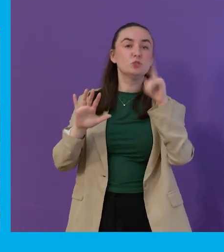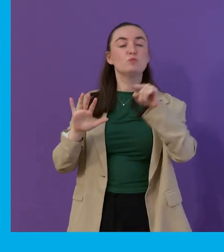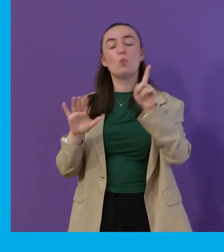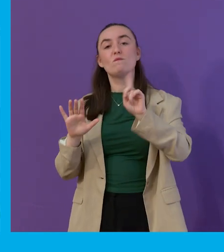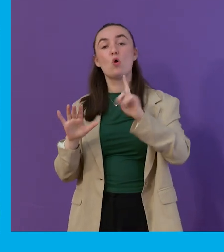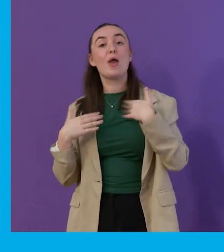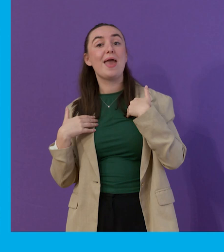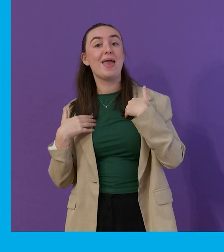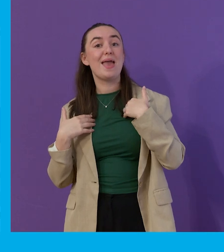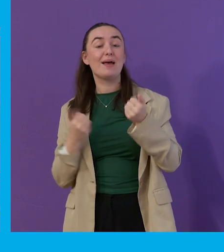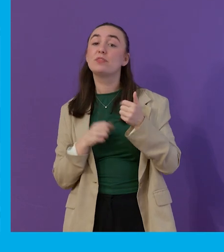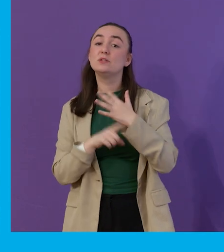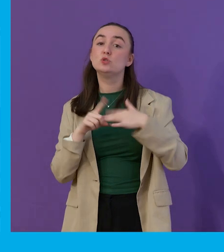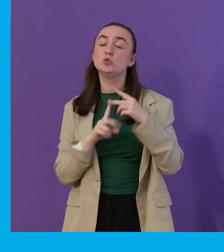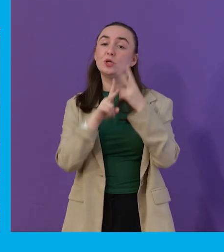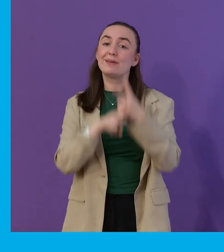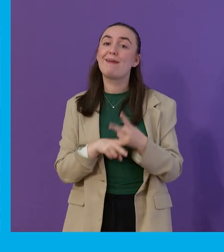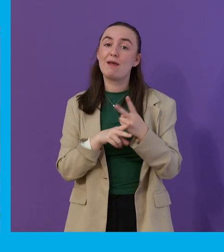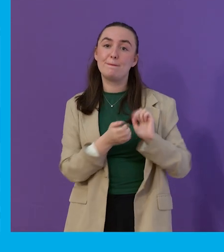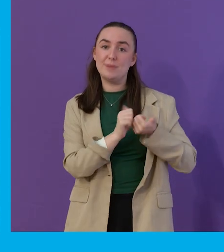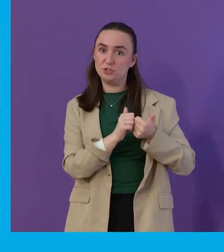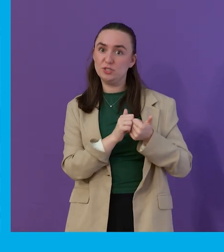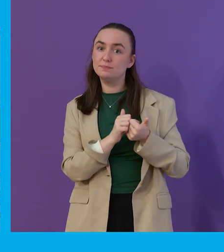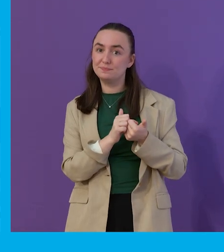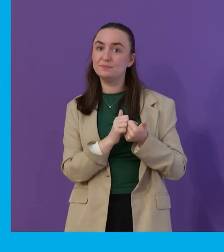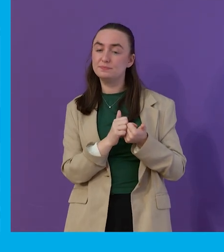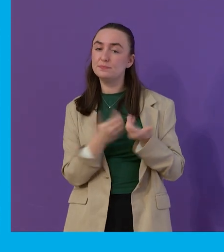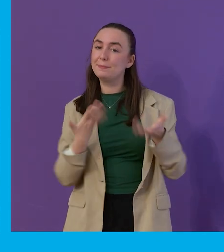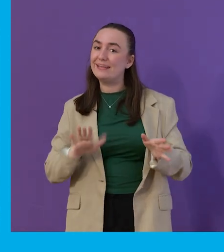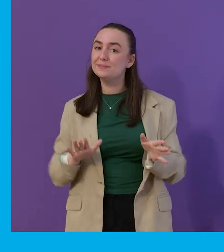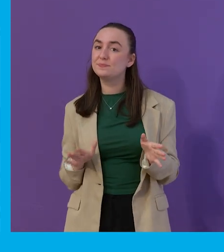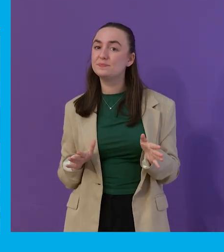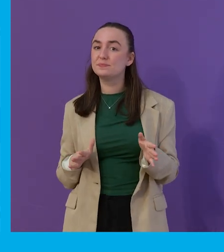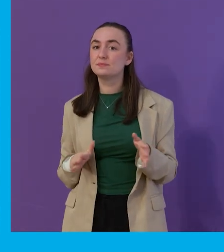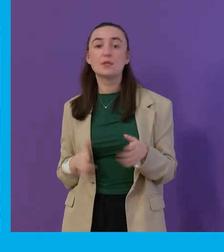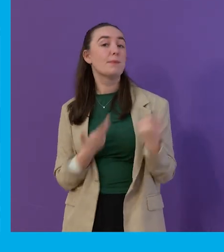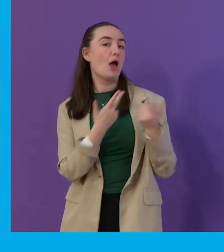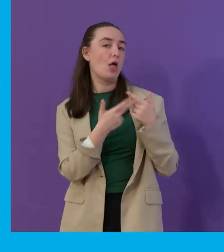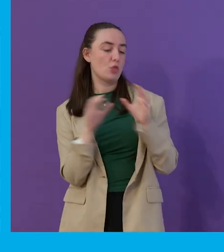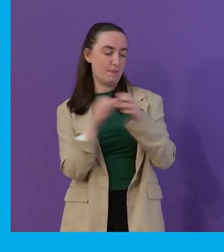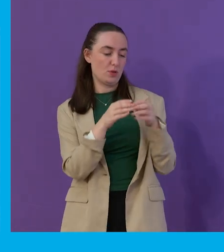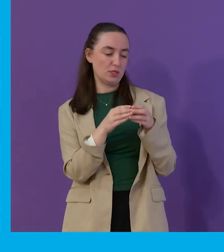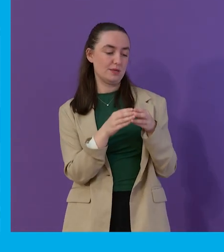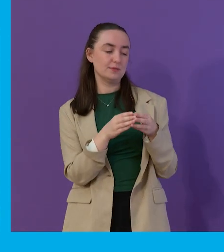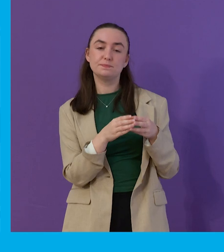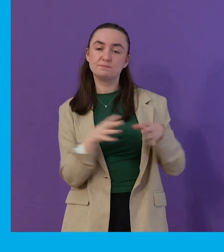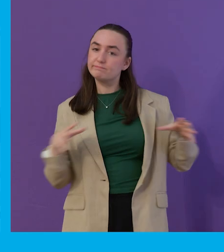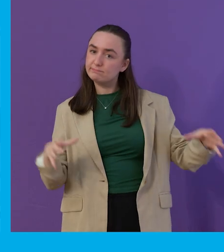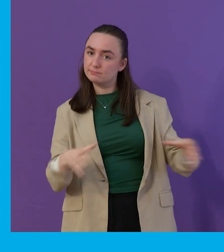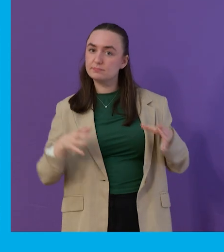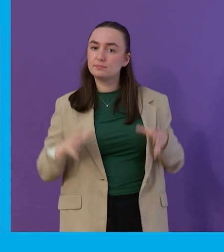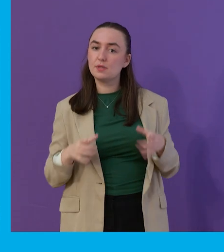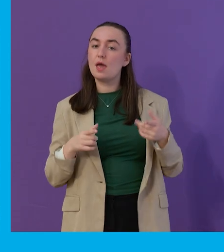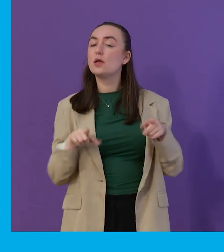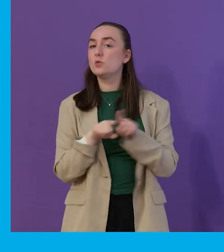social care partnerships were, but also bring in the other bodies that would contribute in